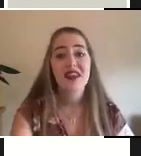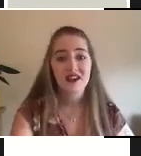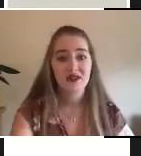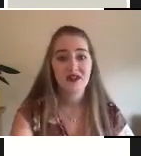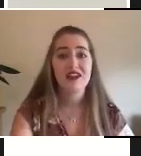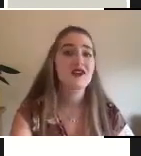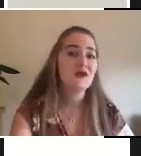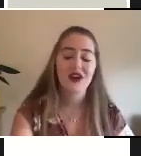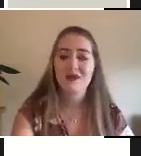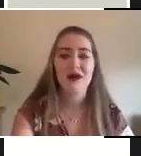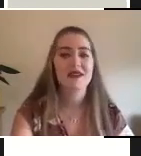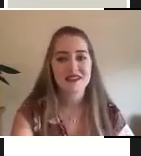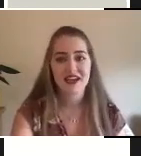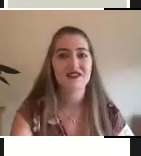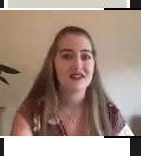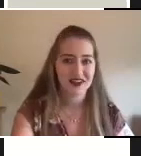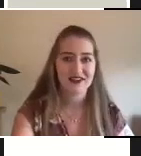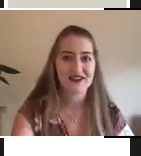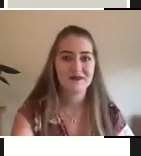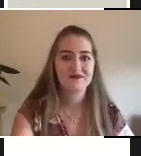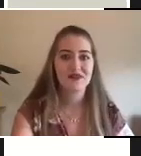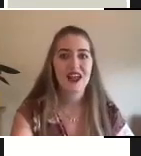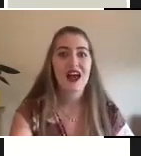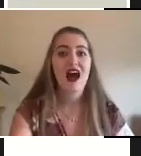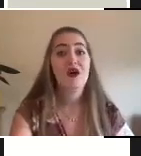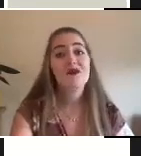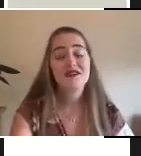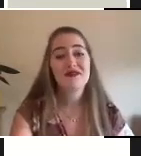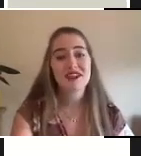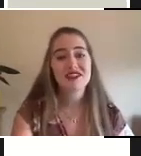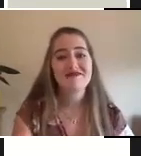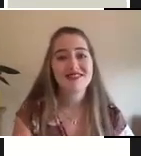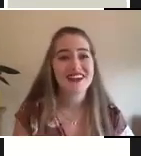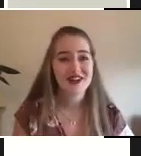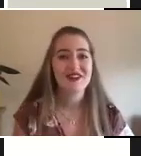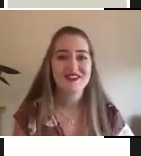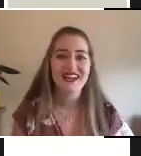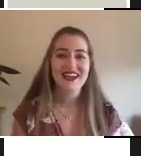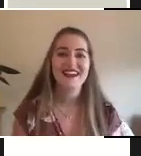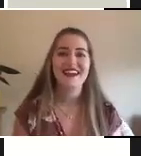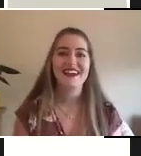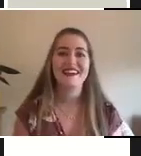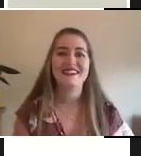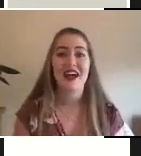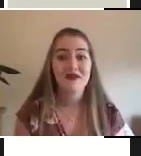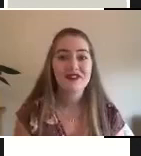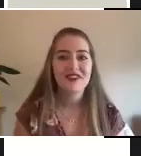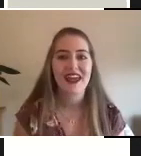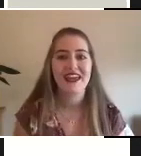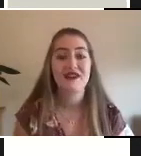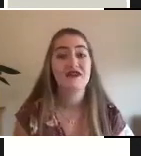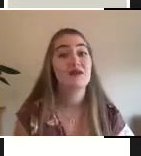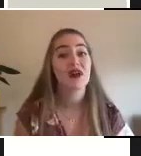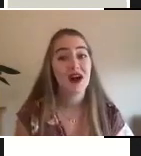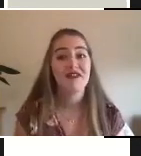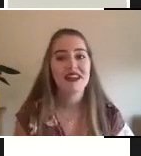be relatable and don't worry about mistakes or stutters. I hope this information that I shared with you today is helpful